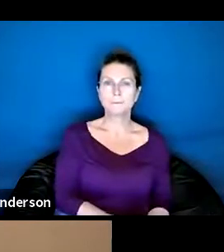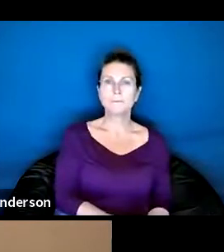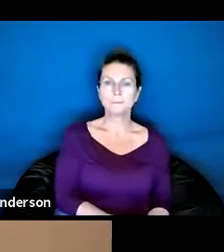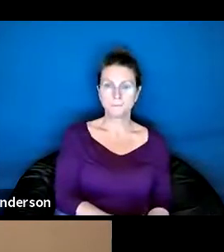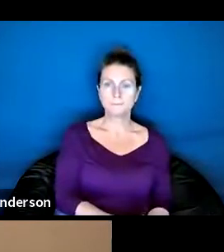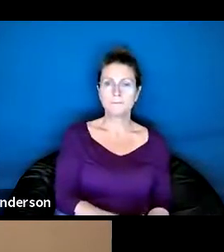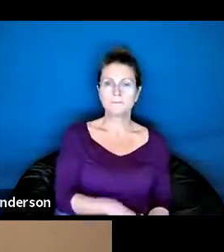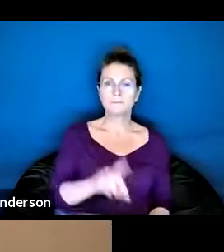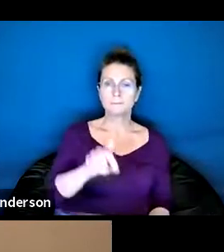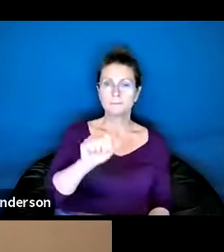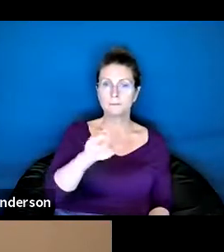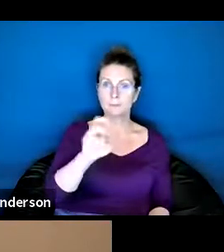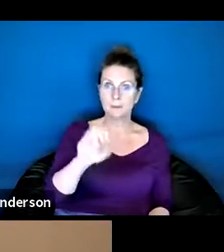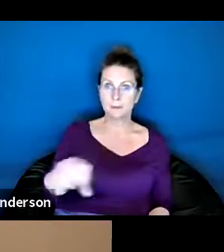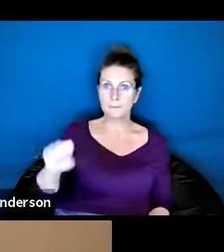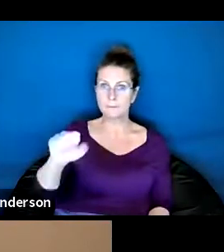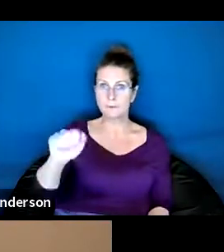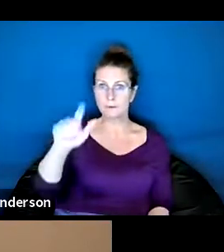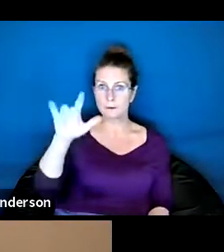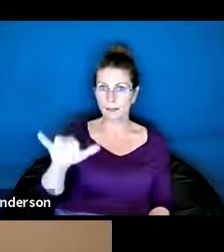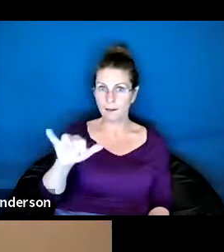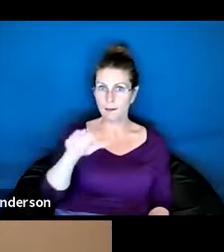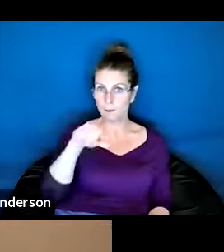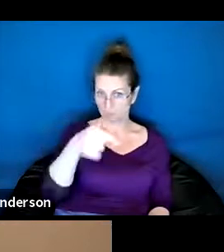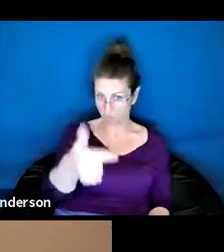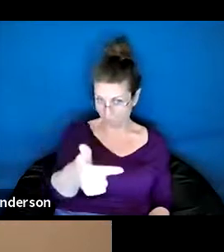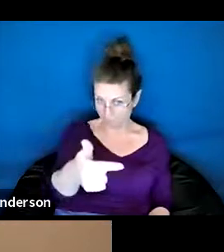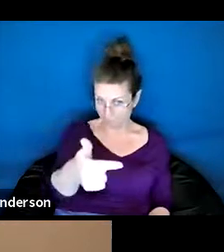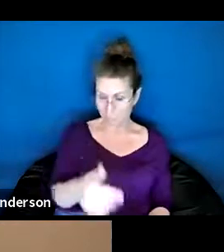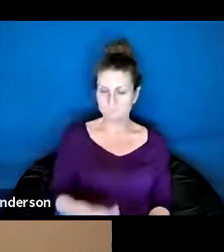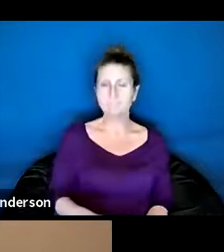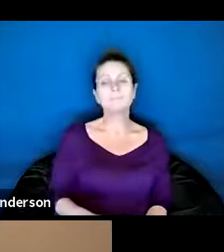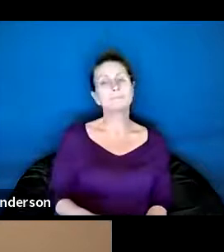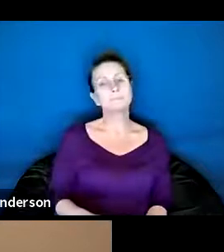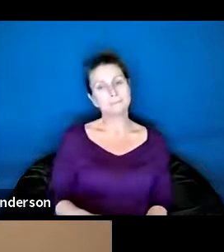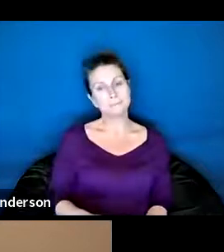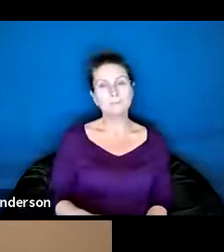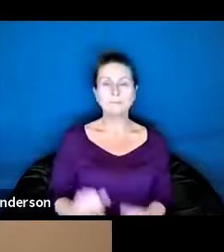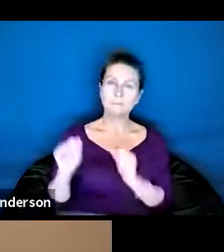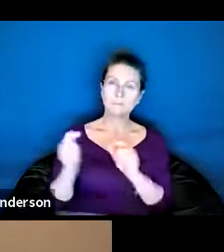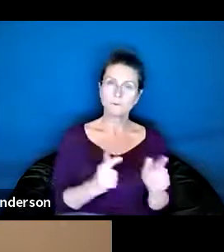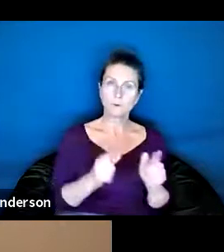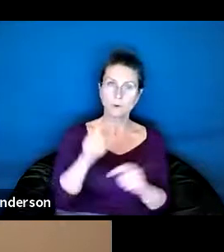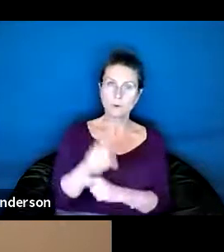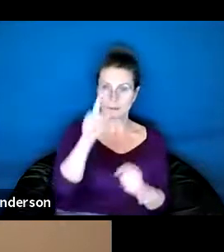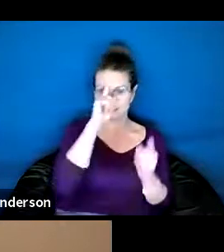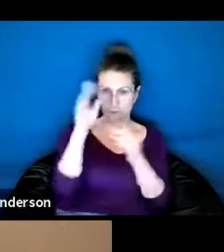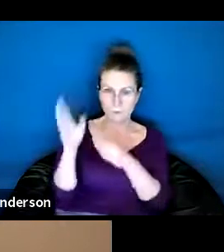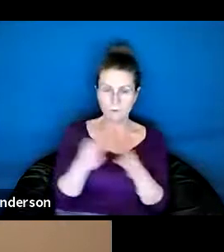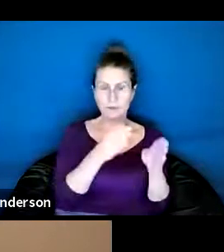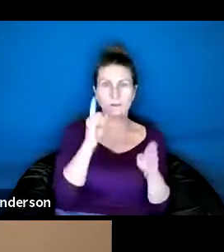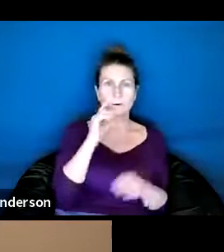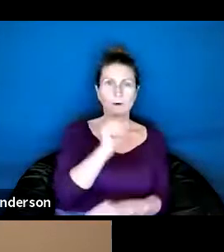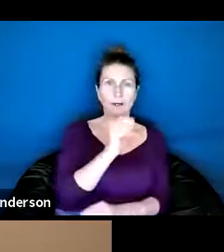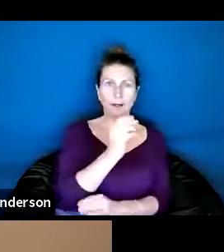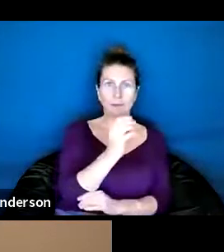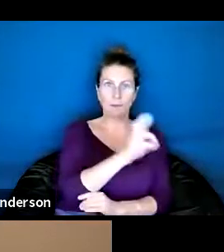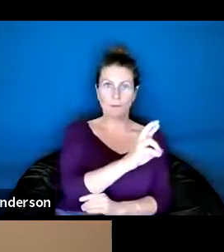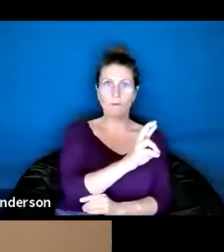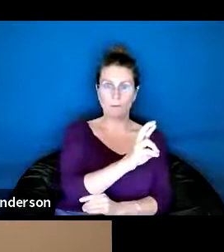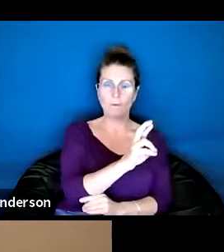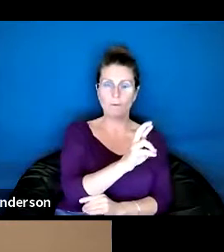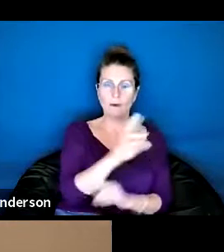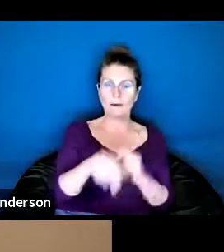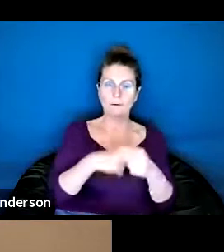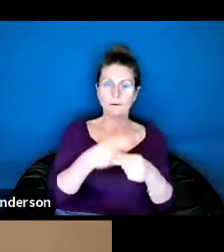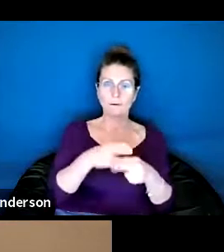Dame Sally, maybe over to you first. We all need a strategy for AMR in our own country, and it's called the